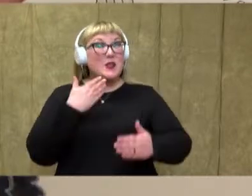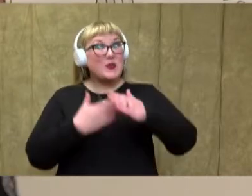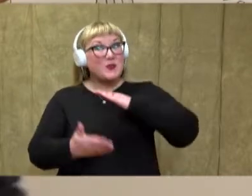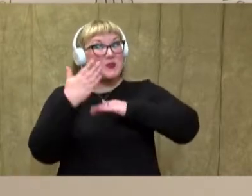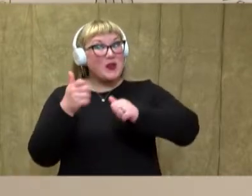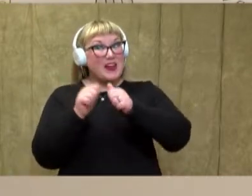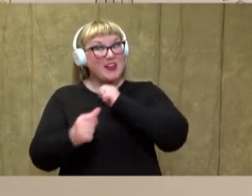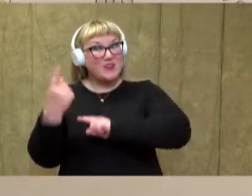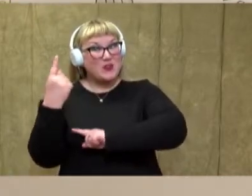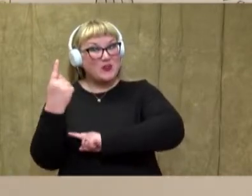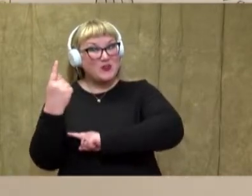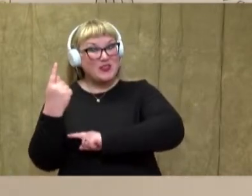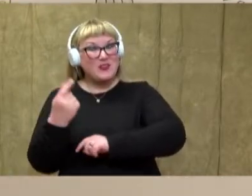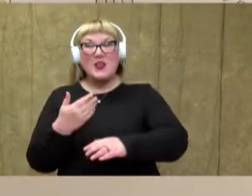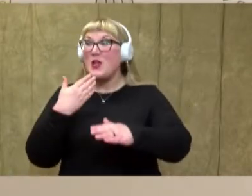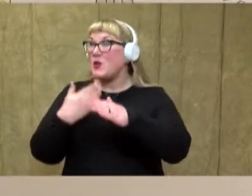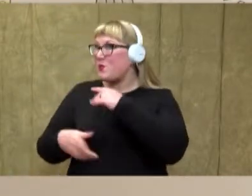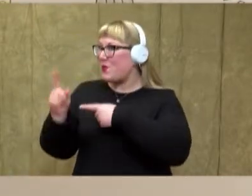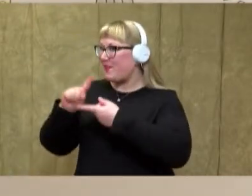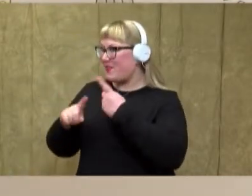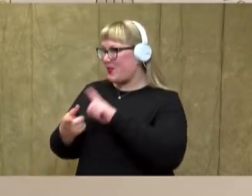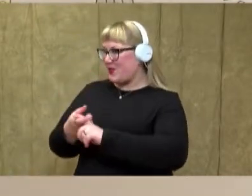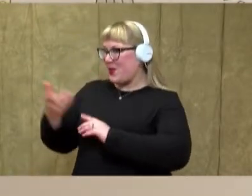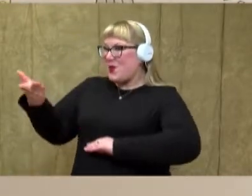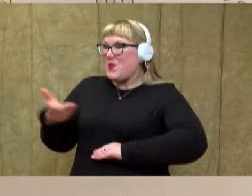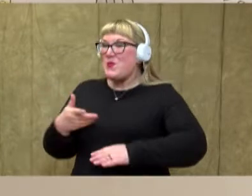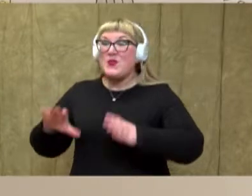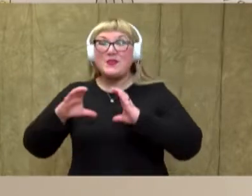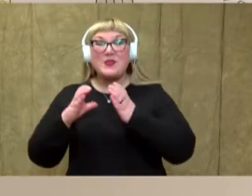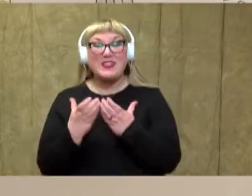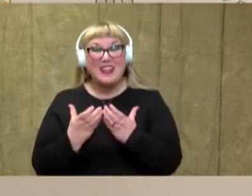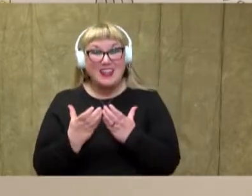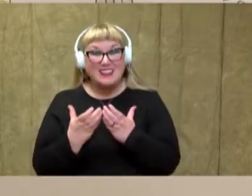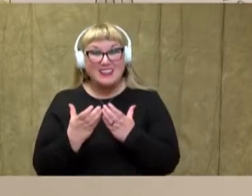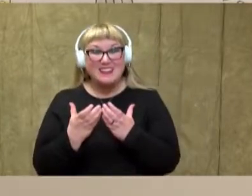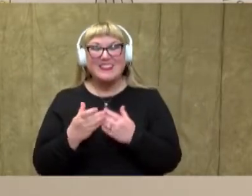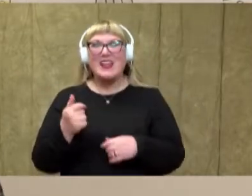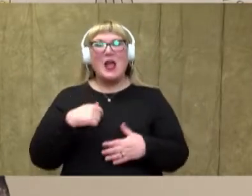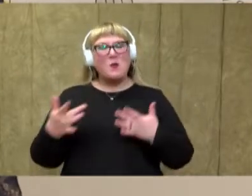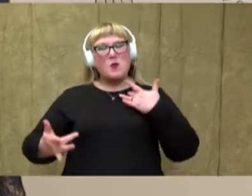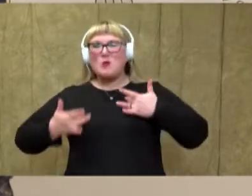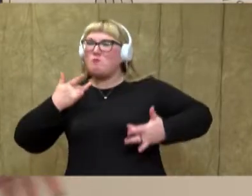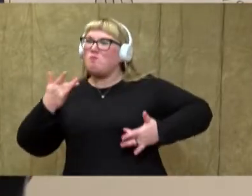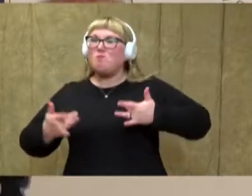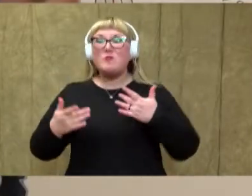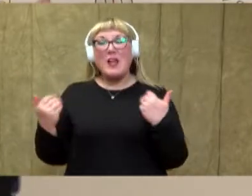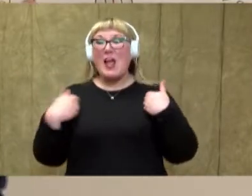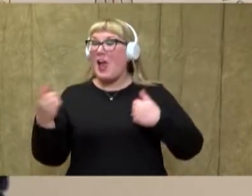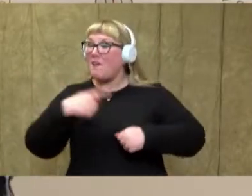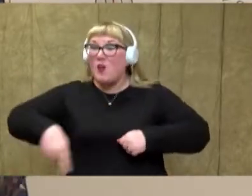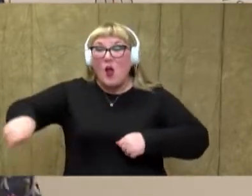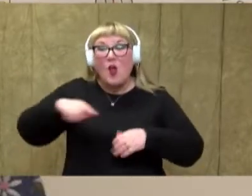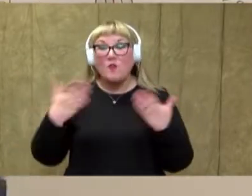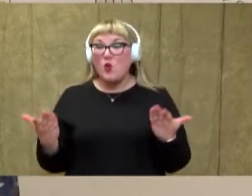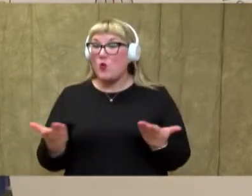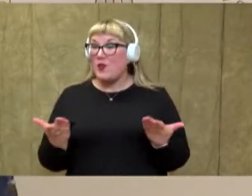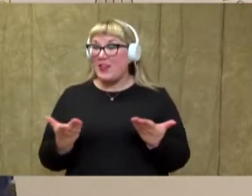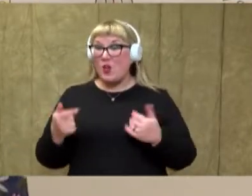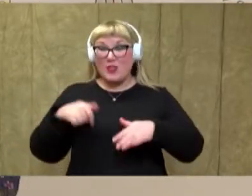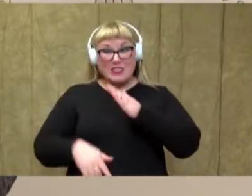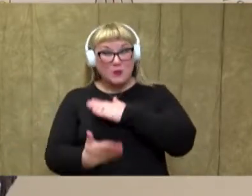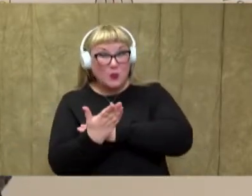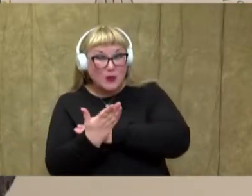Good morning, everyone. Good morning, friends. Welcome to our classroom. I am so excited to have you all back here with me this